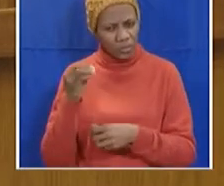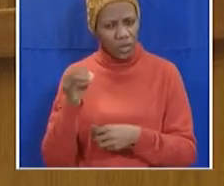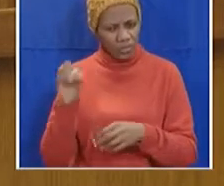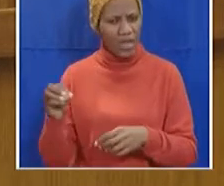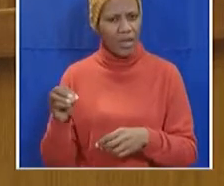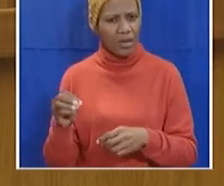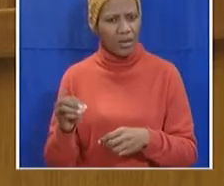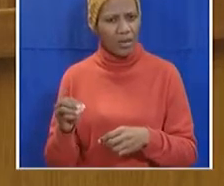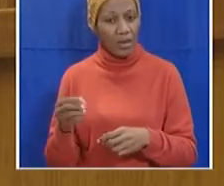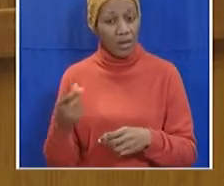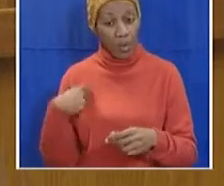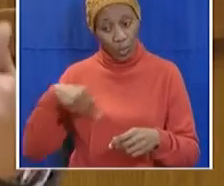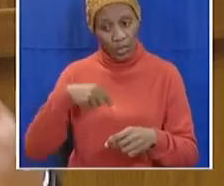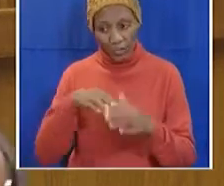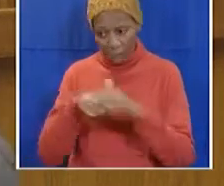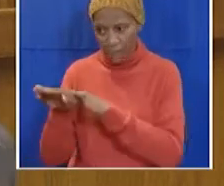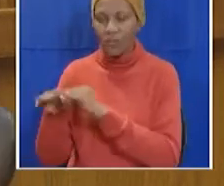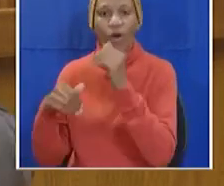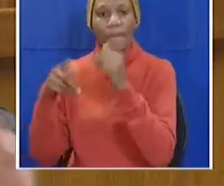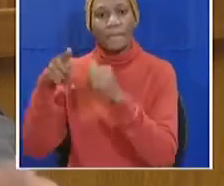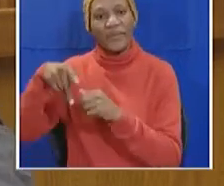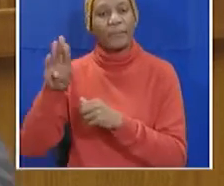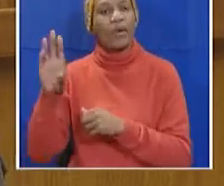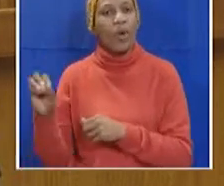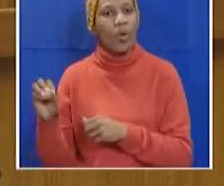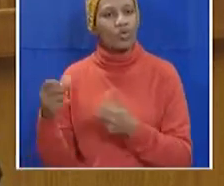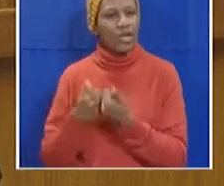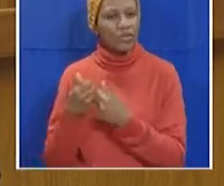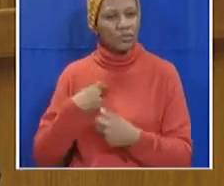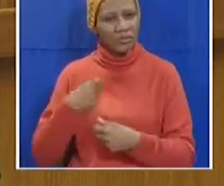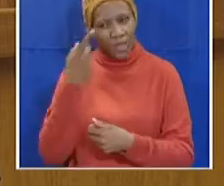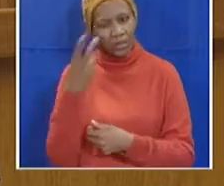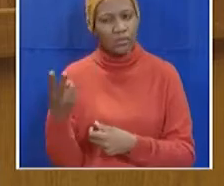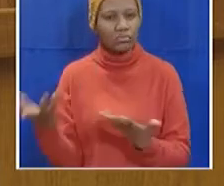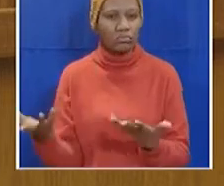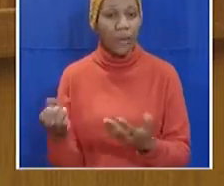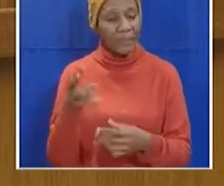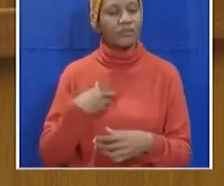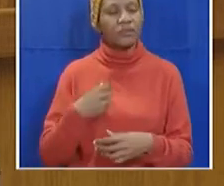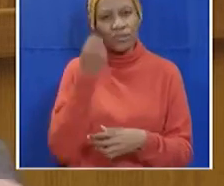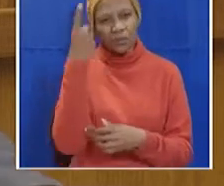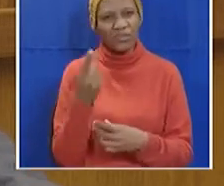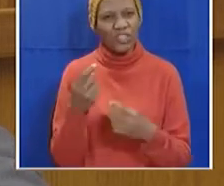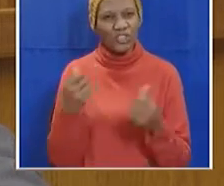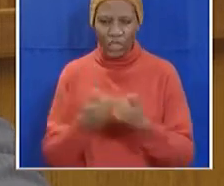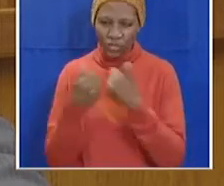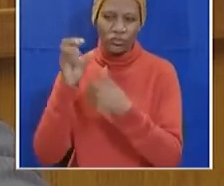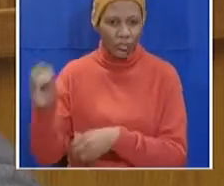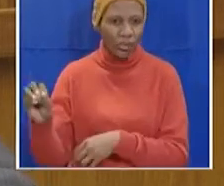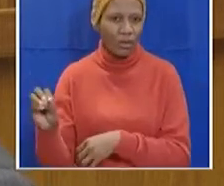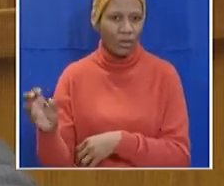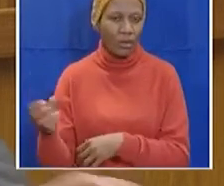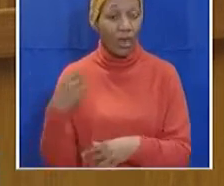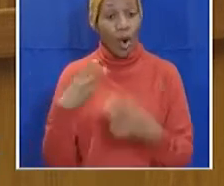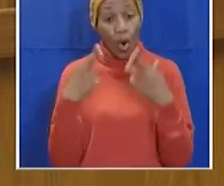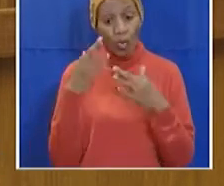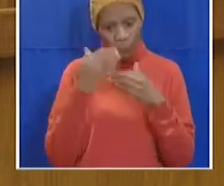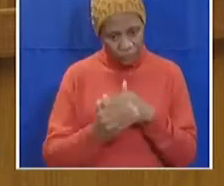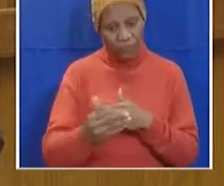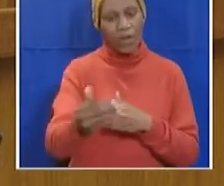Parliament approaching the Parliamentary Budget Office, but we do understand there are constraints in this regard, and that looking forward,